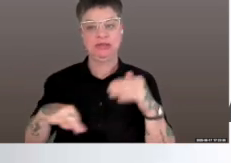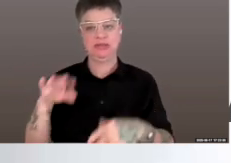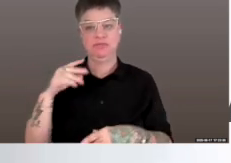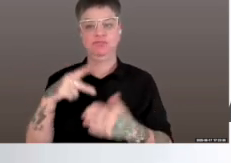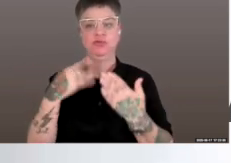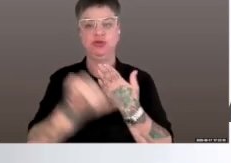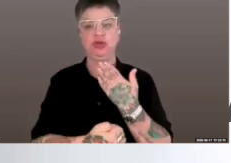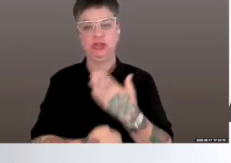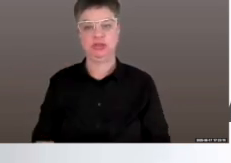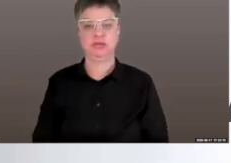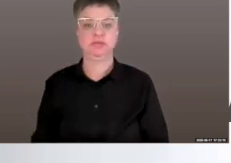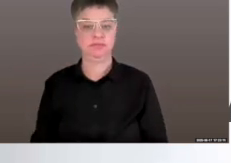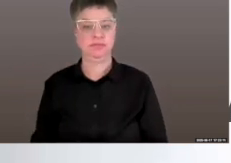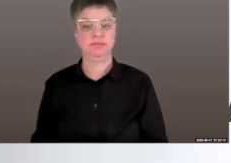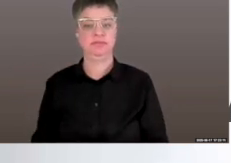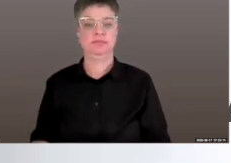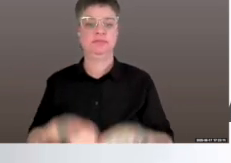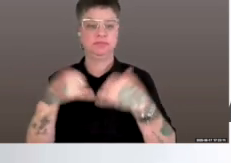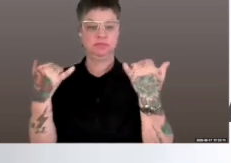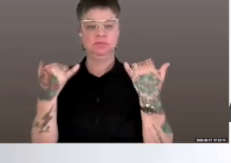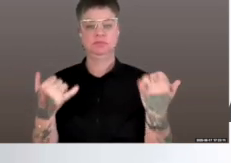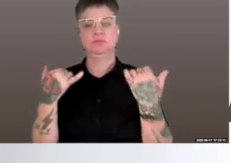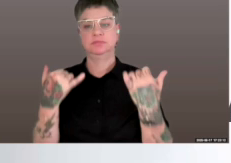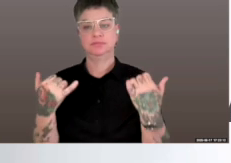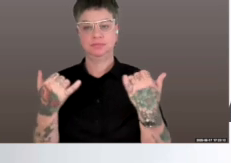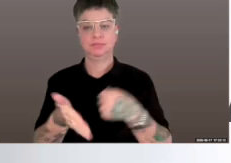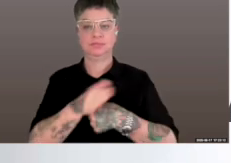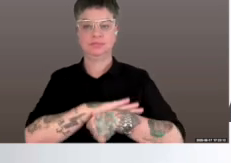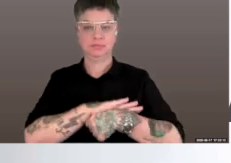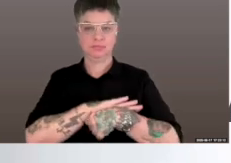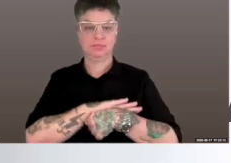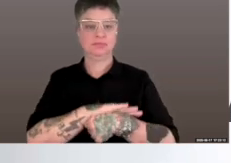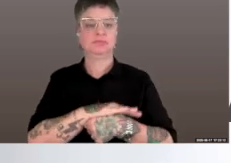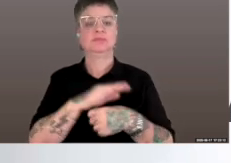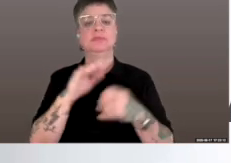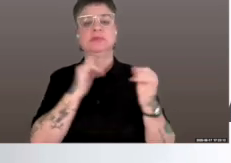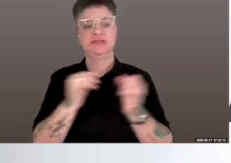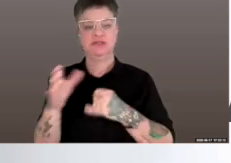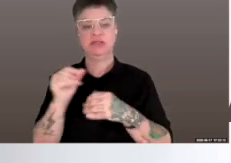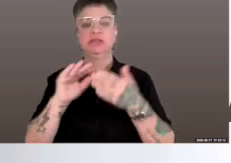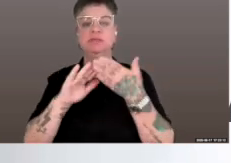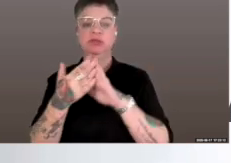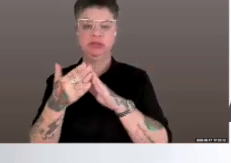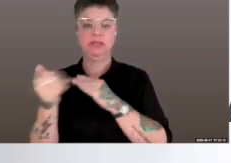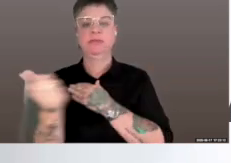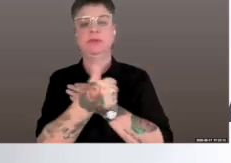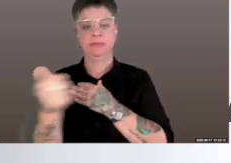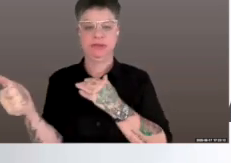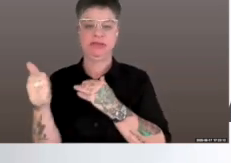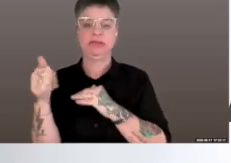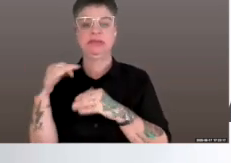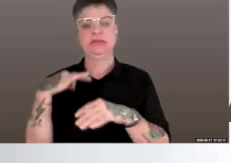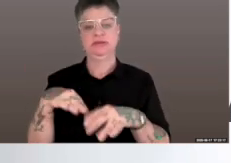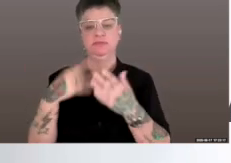accessibility of clean transportation to communities throughout the state and facilitate the transition to more sustainable modes.